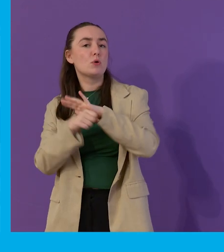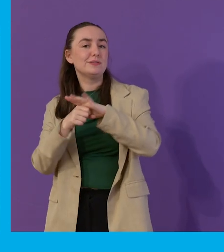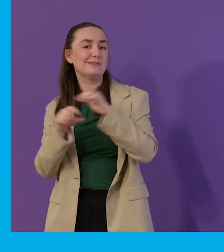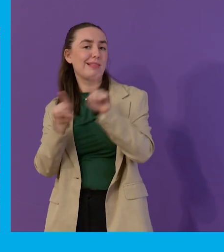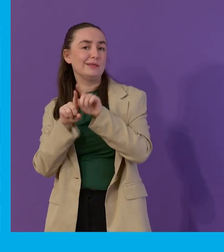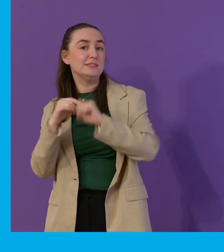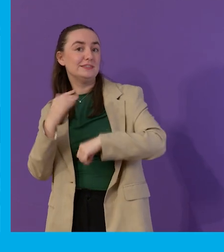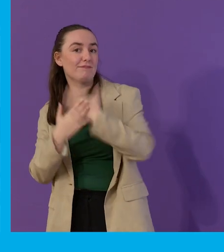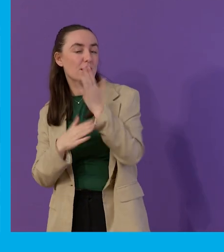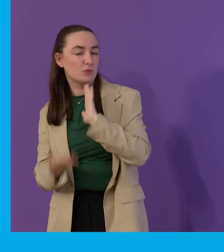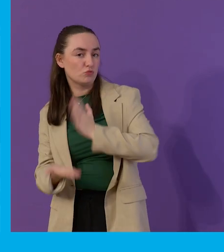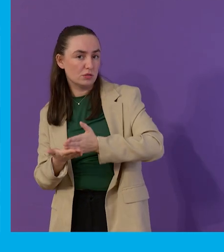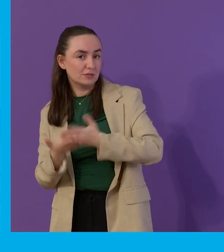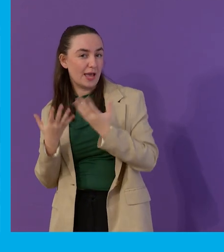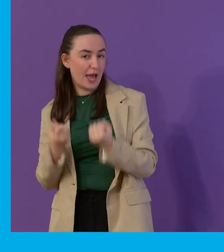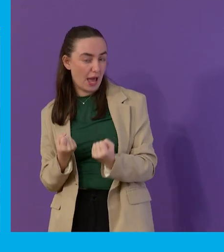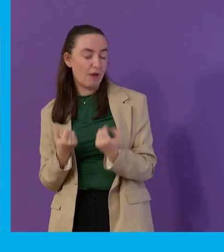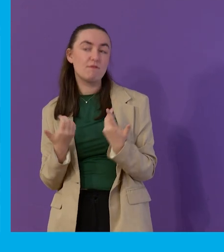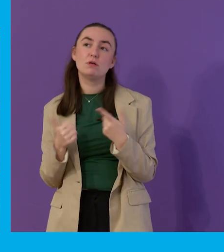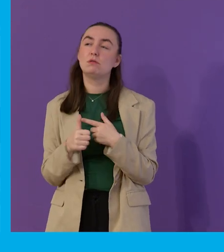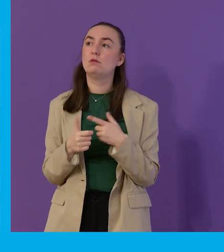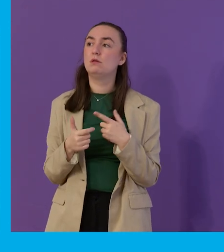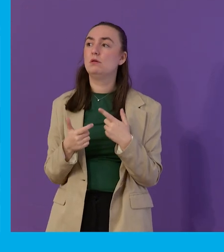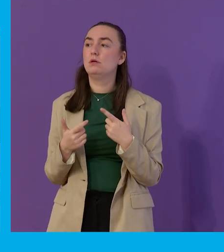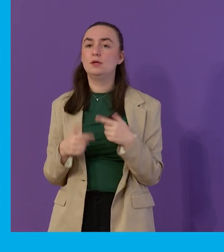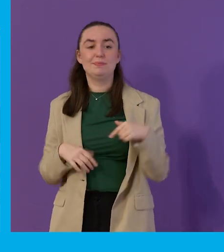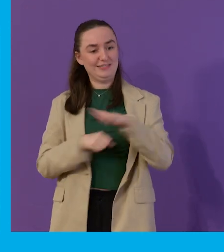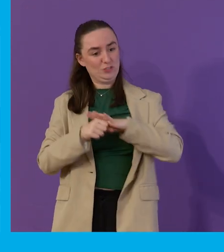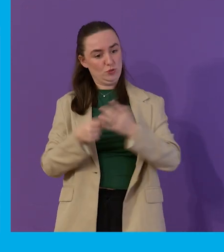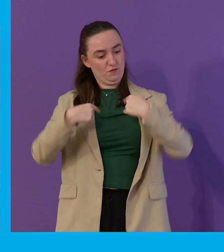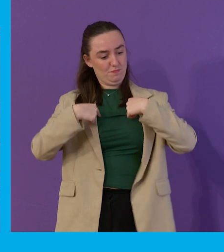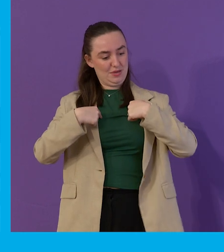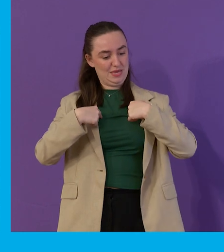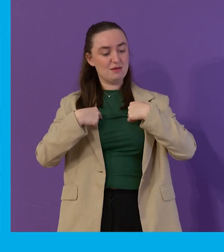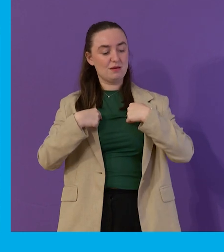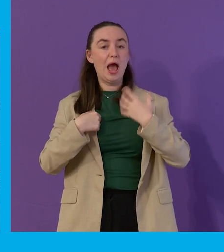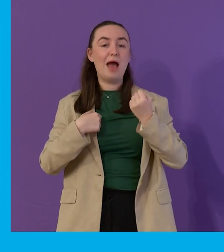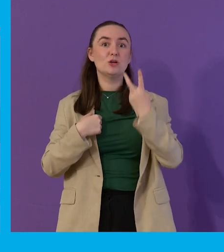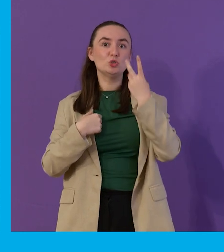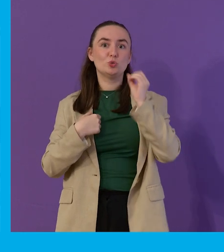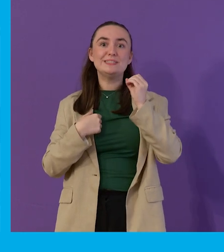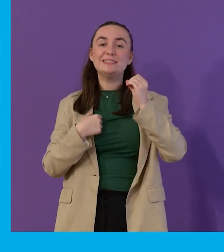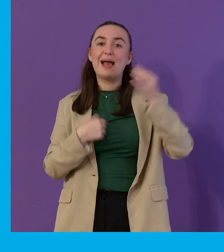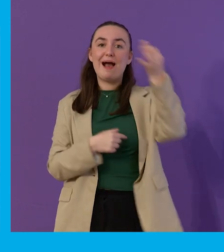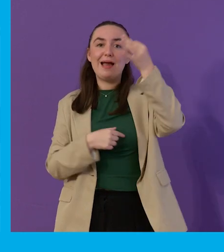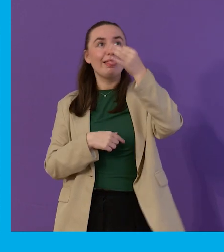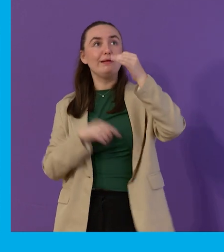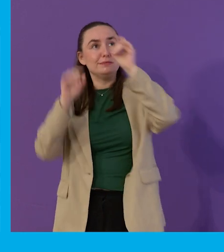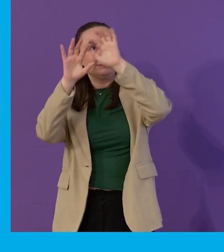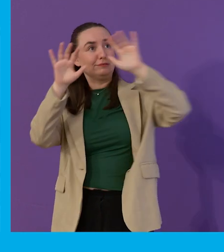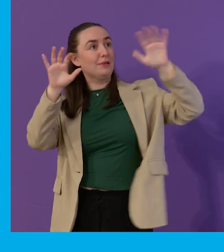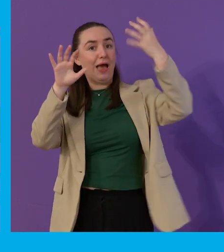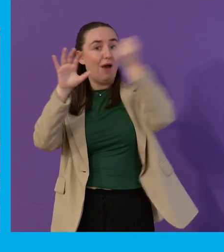trusts, and you know, in the situation where I come from, where we have 20 inhabited islands, we have